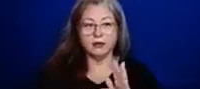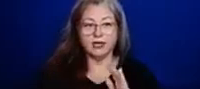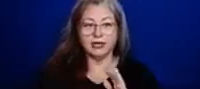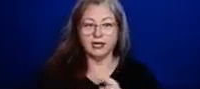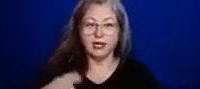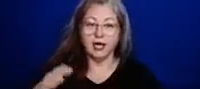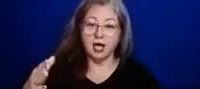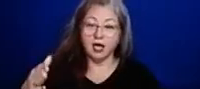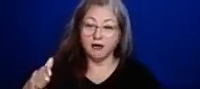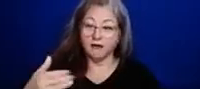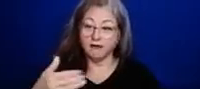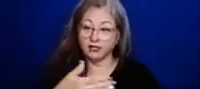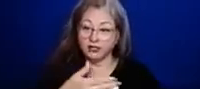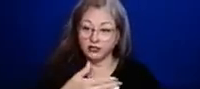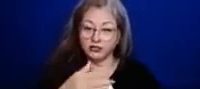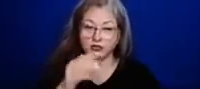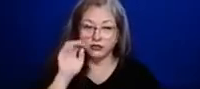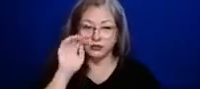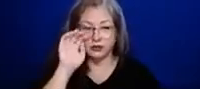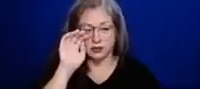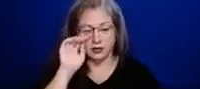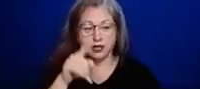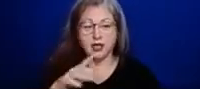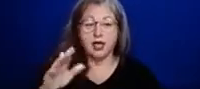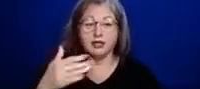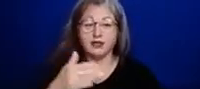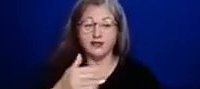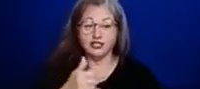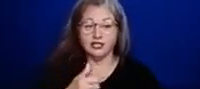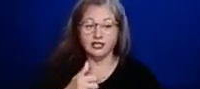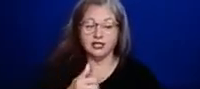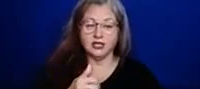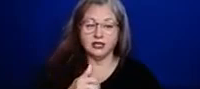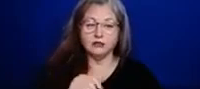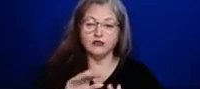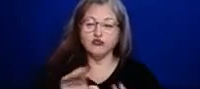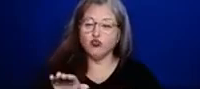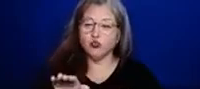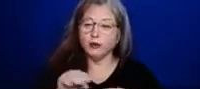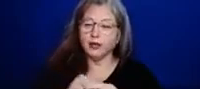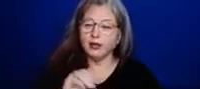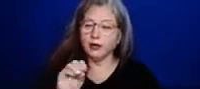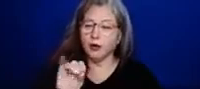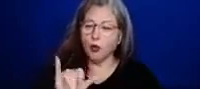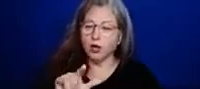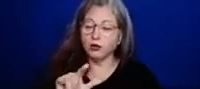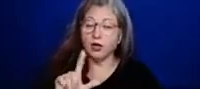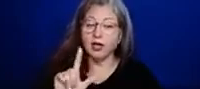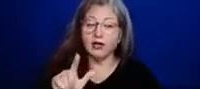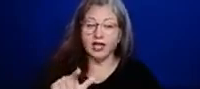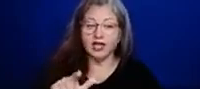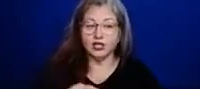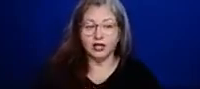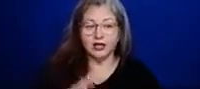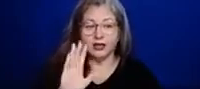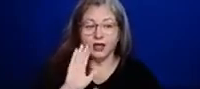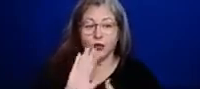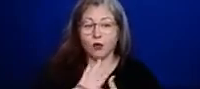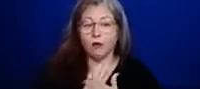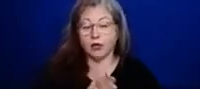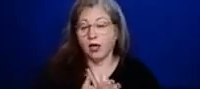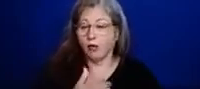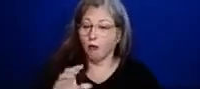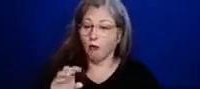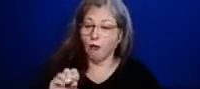fish, meaning that fish are swimming in oil, so eventually they're going to be oil